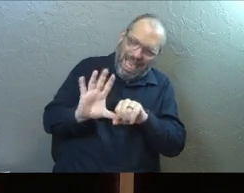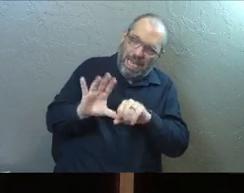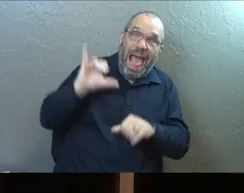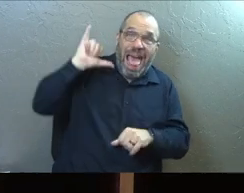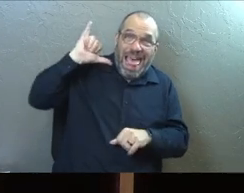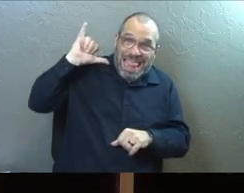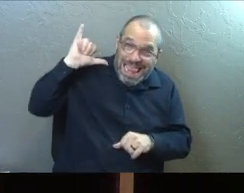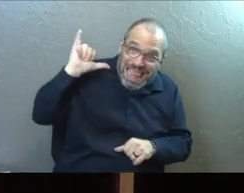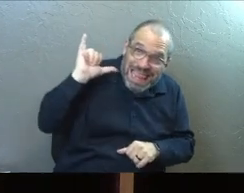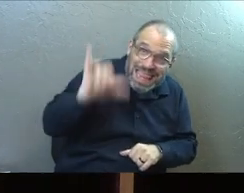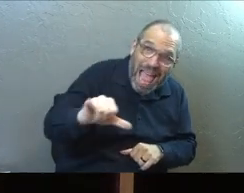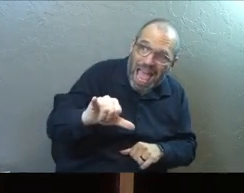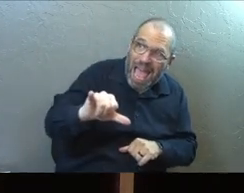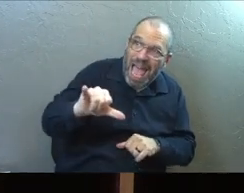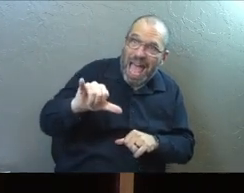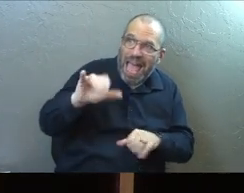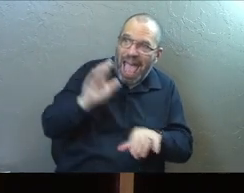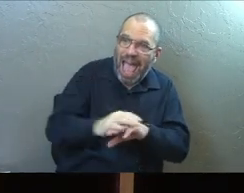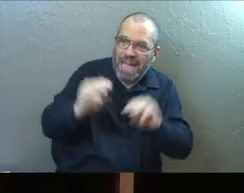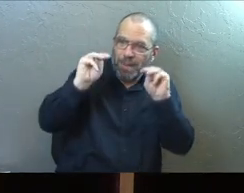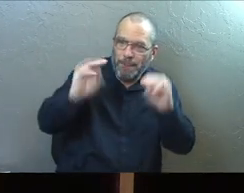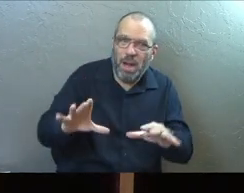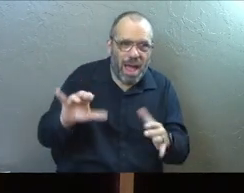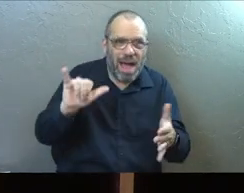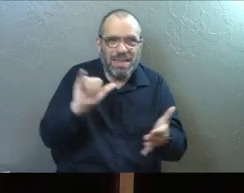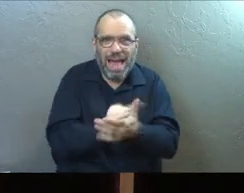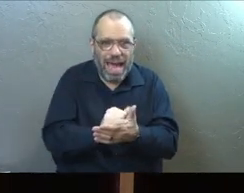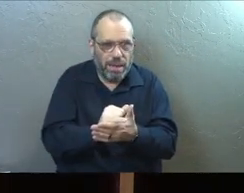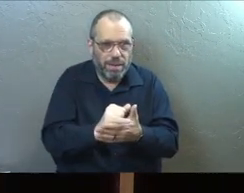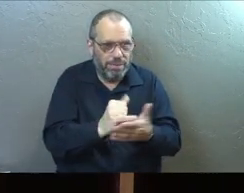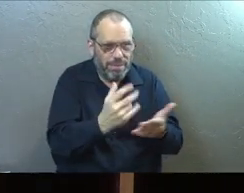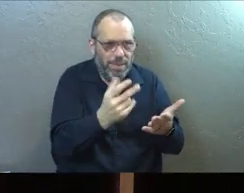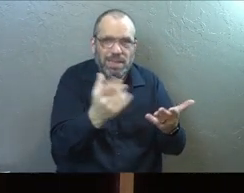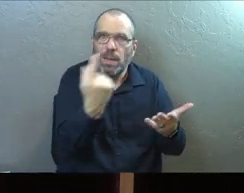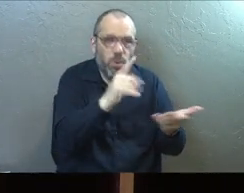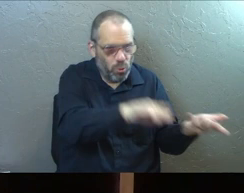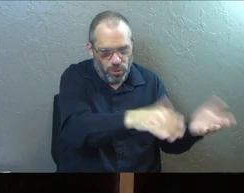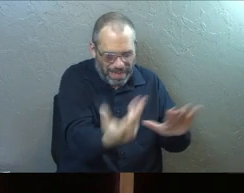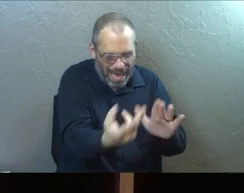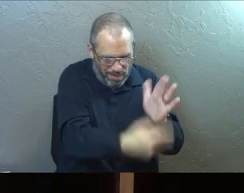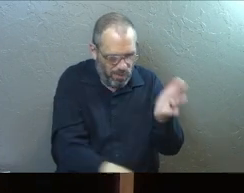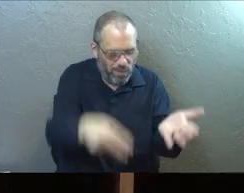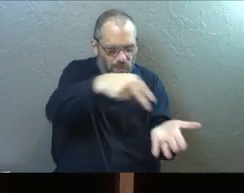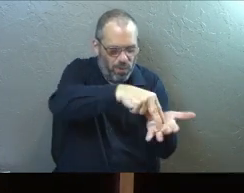is just as much a miracle as somebody raising the dead.